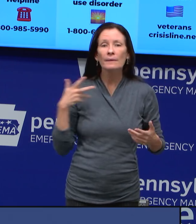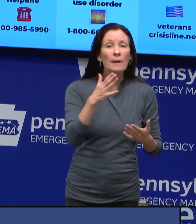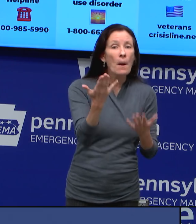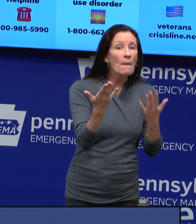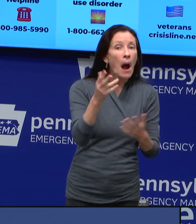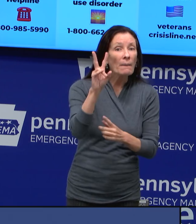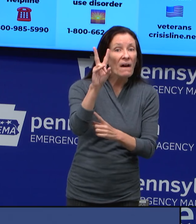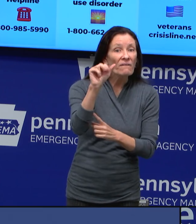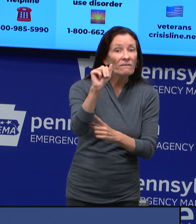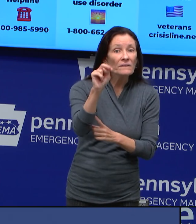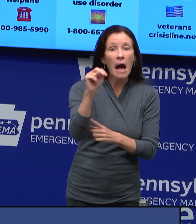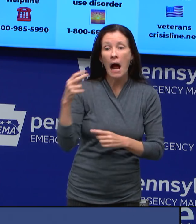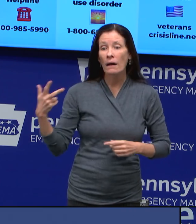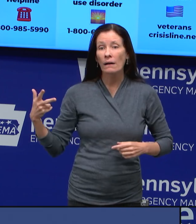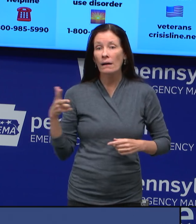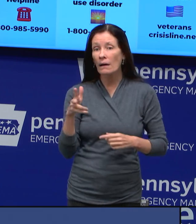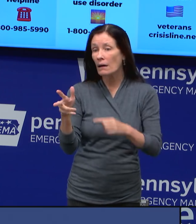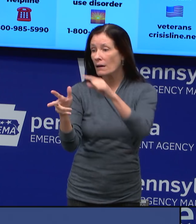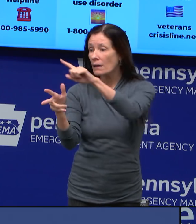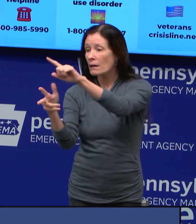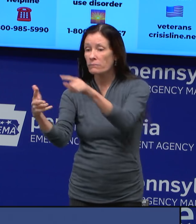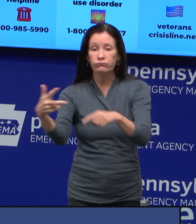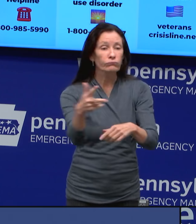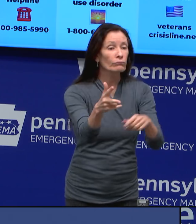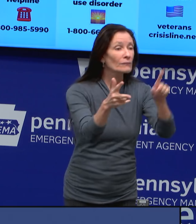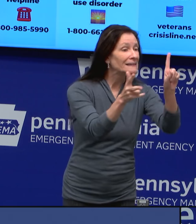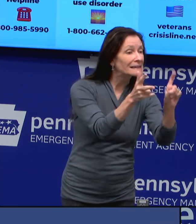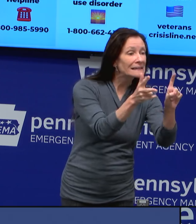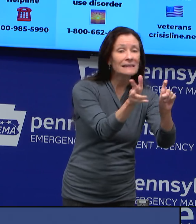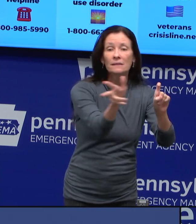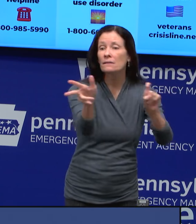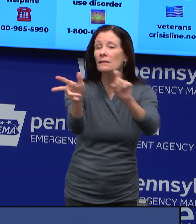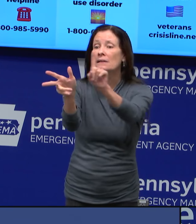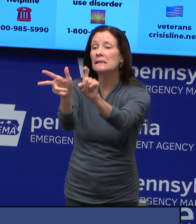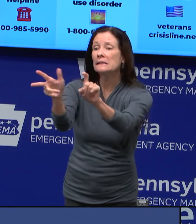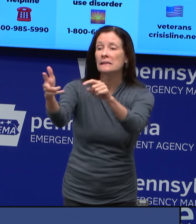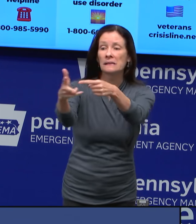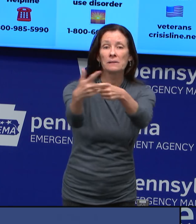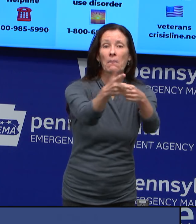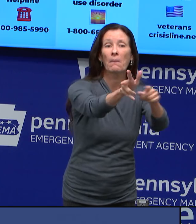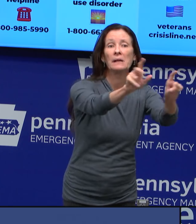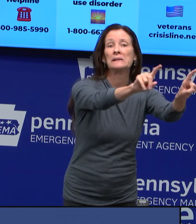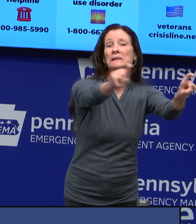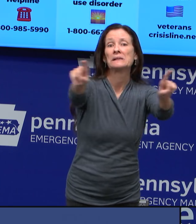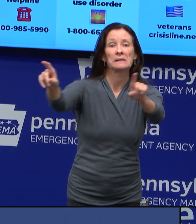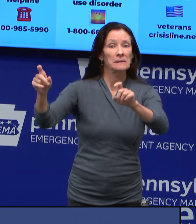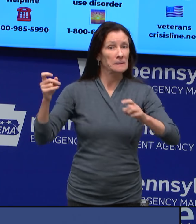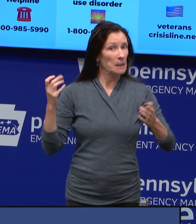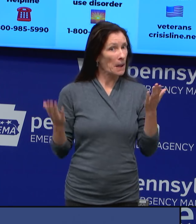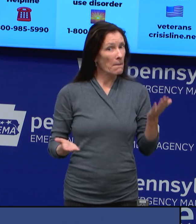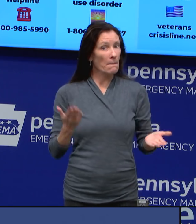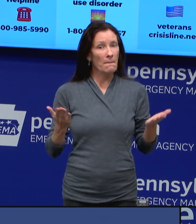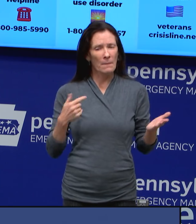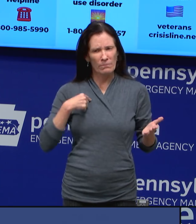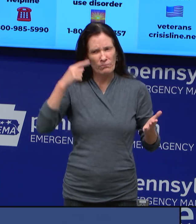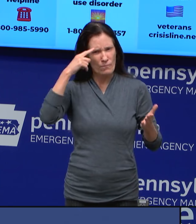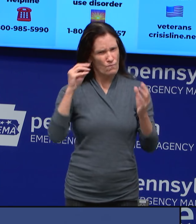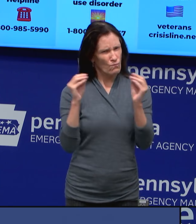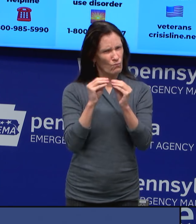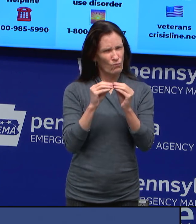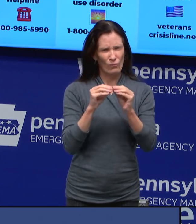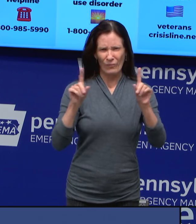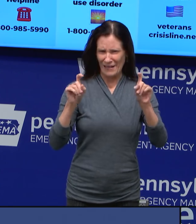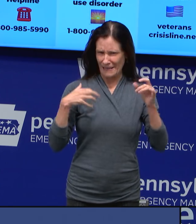want to be able to expand that testing as well as the contact tracing. We have some plans finalized about that. We're going to be looking